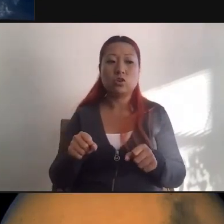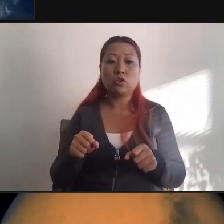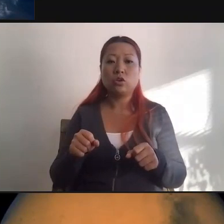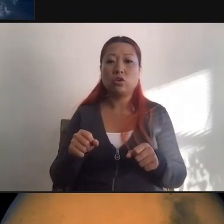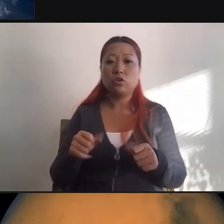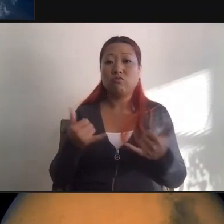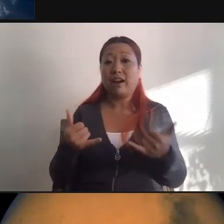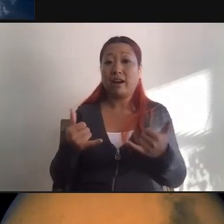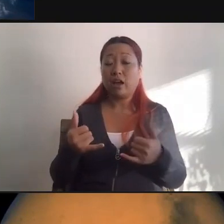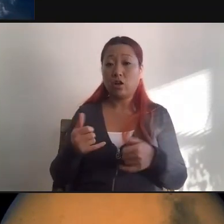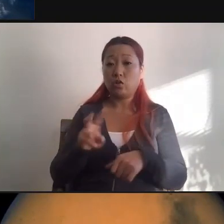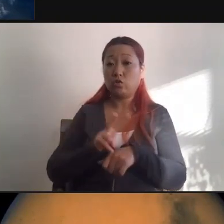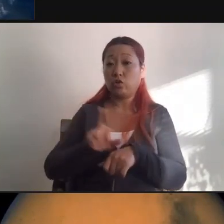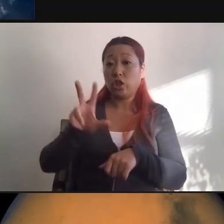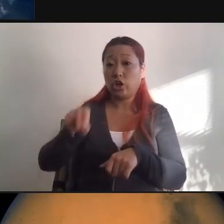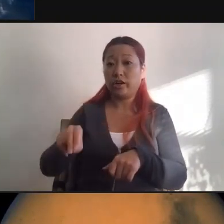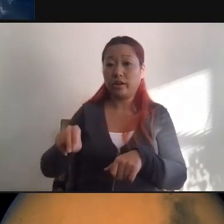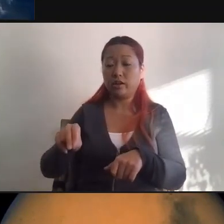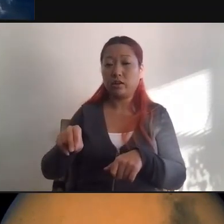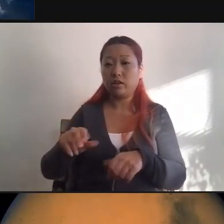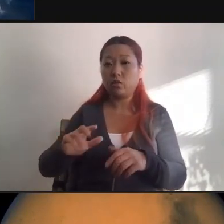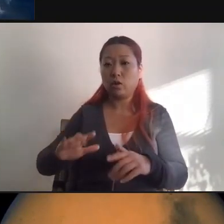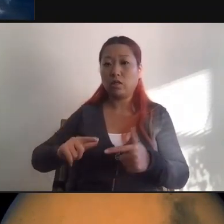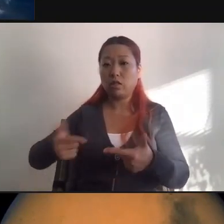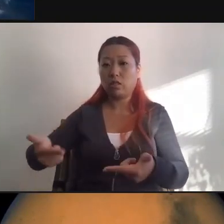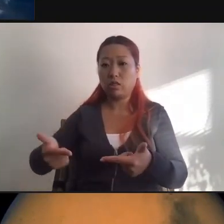back over to y'all. Thanks, Victor.